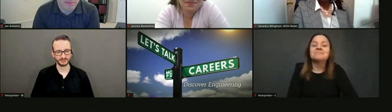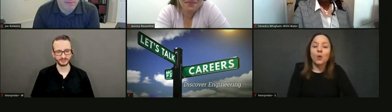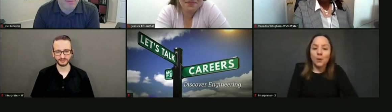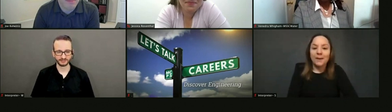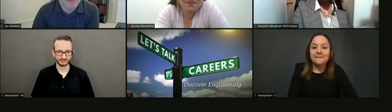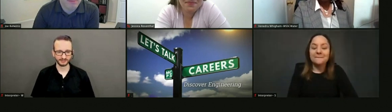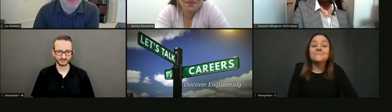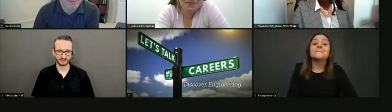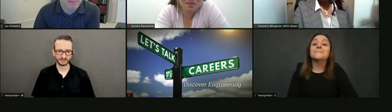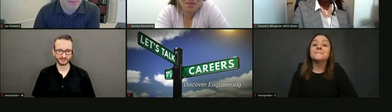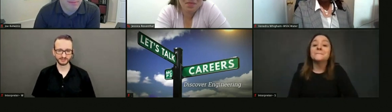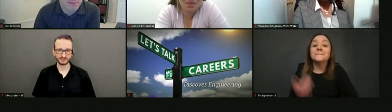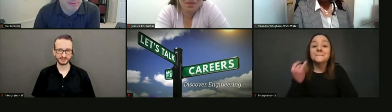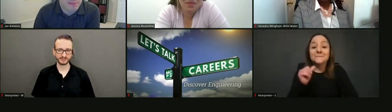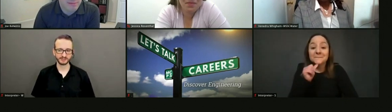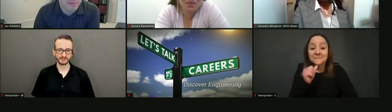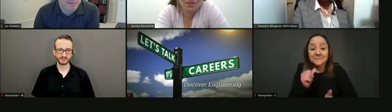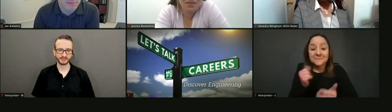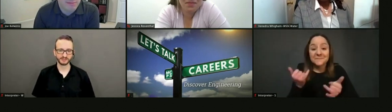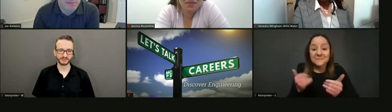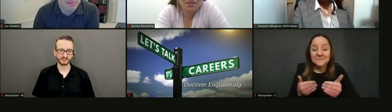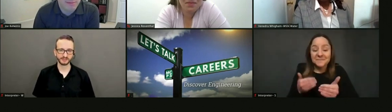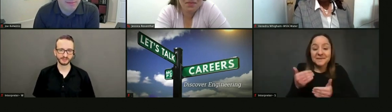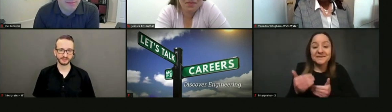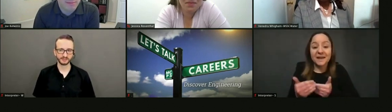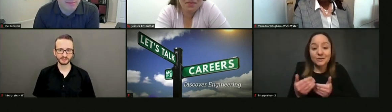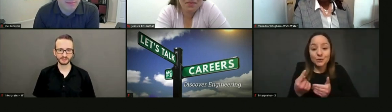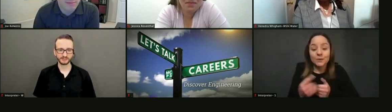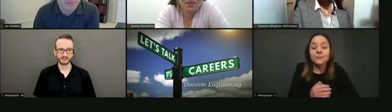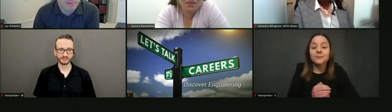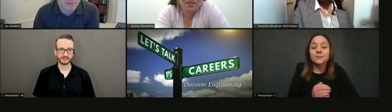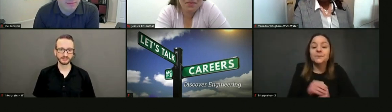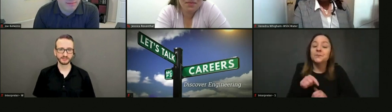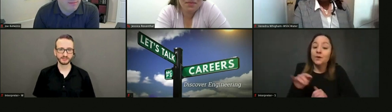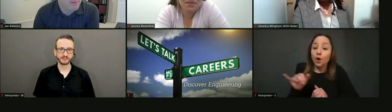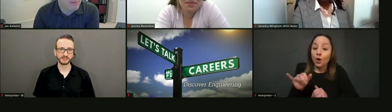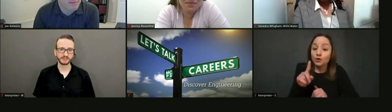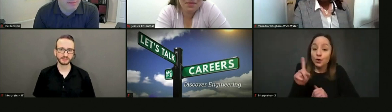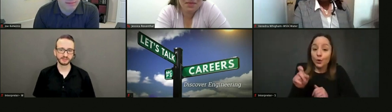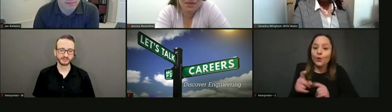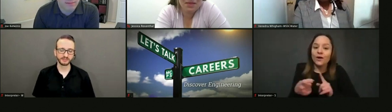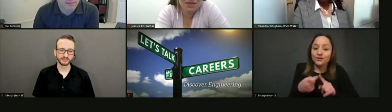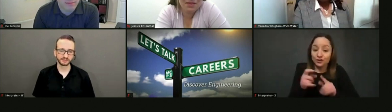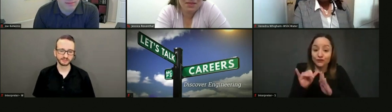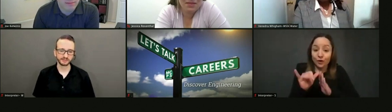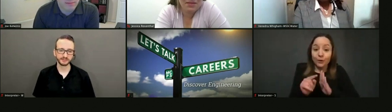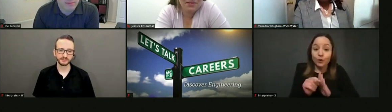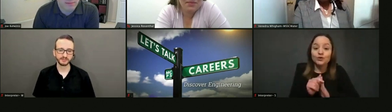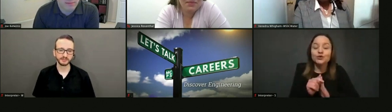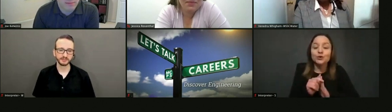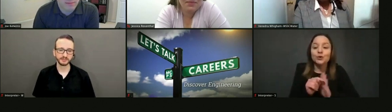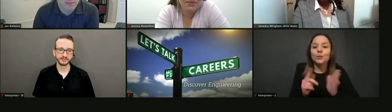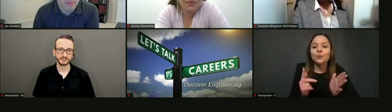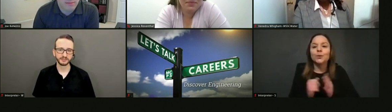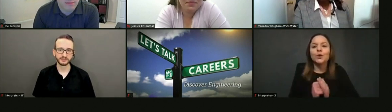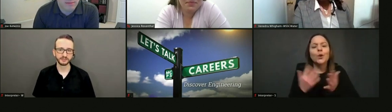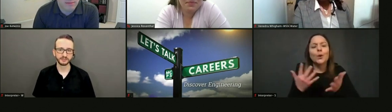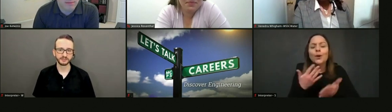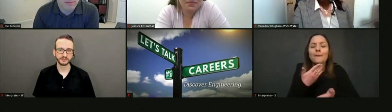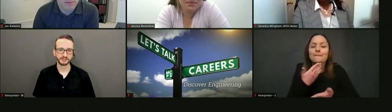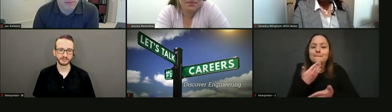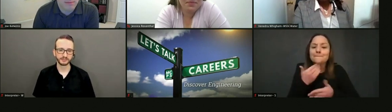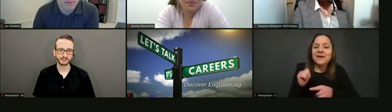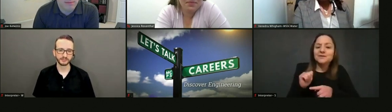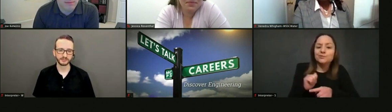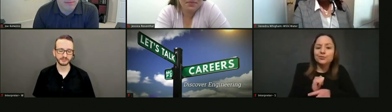All right. If not, we can move on to the next one. So this is also a question from YouTube, and it is, what are some best